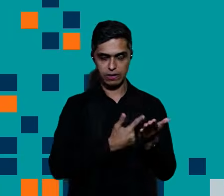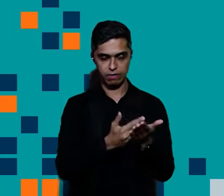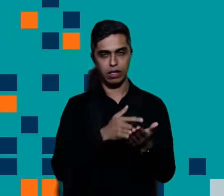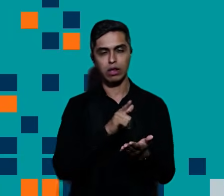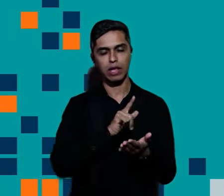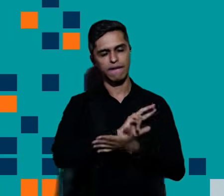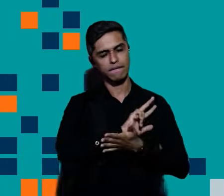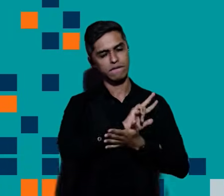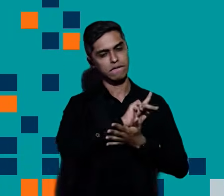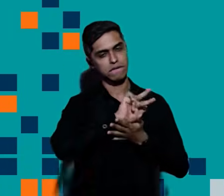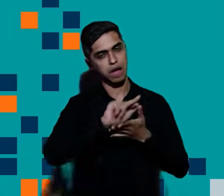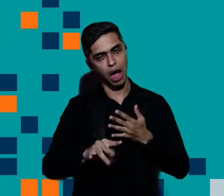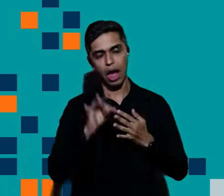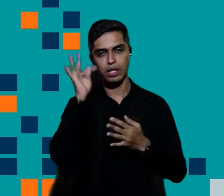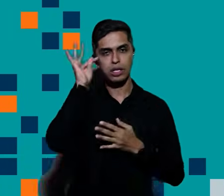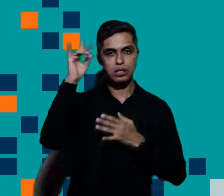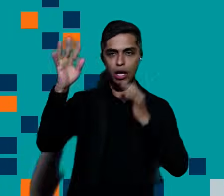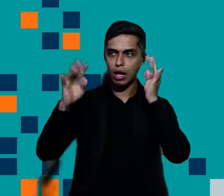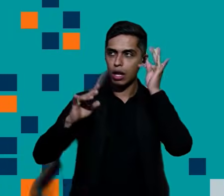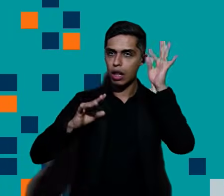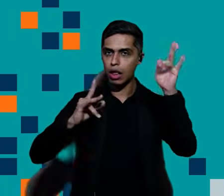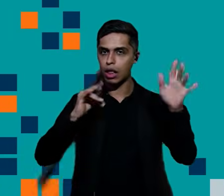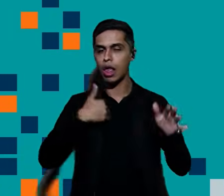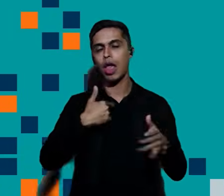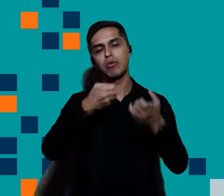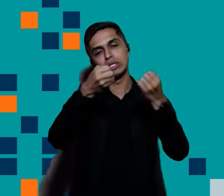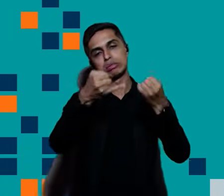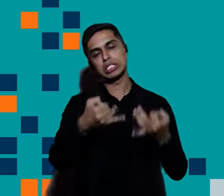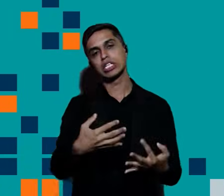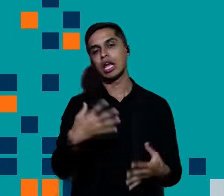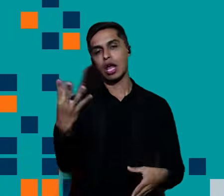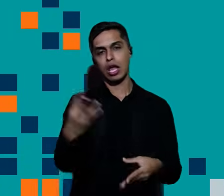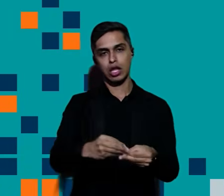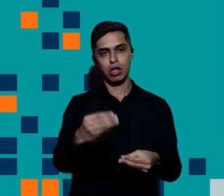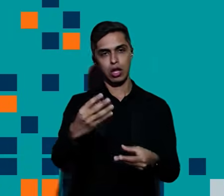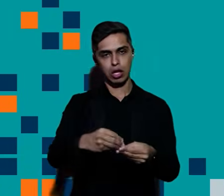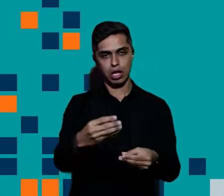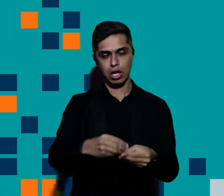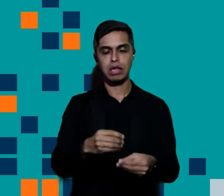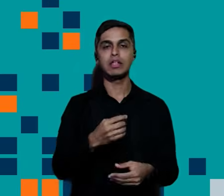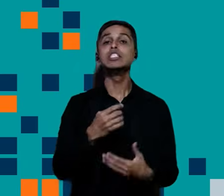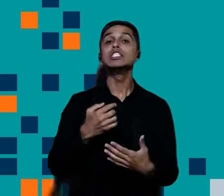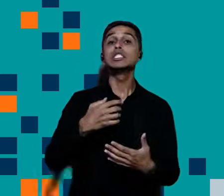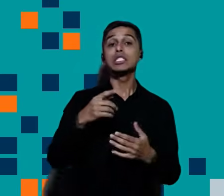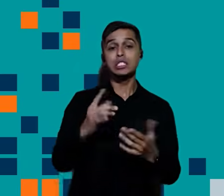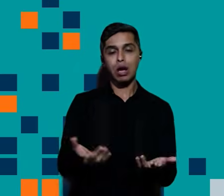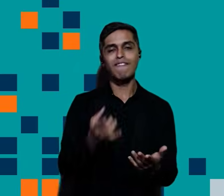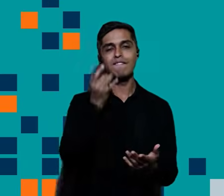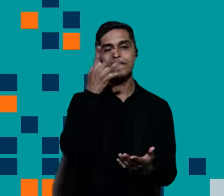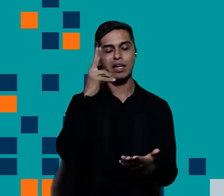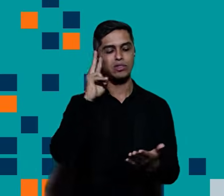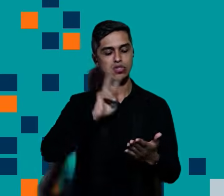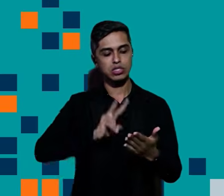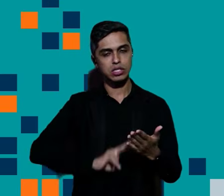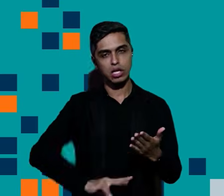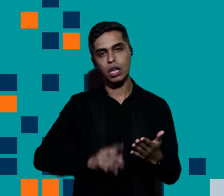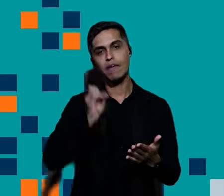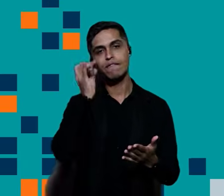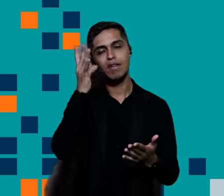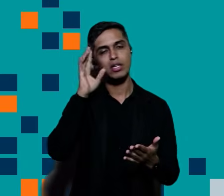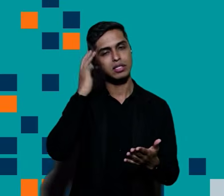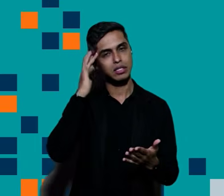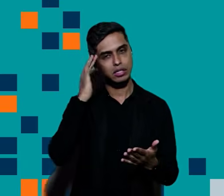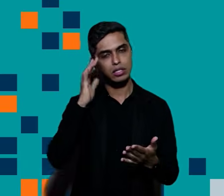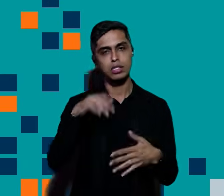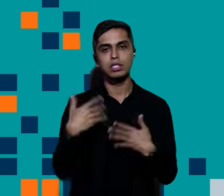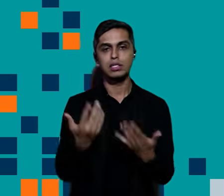that I've talked about that are very digestible and easy to understand. The second area begins to look at how these theories can